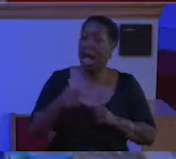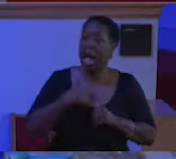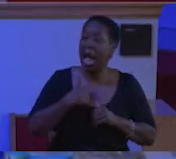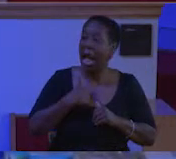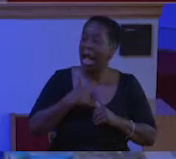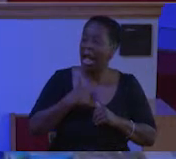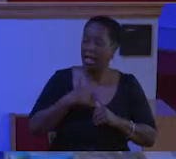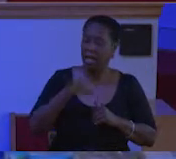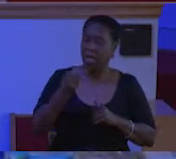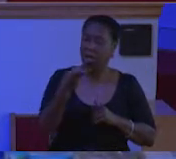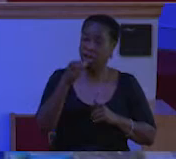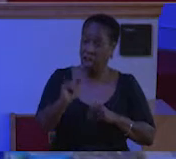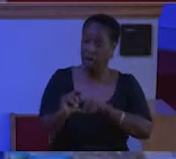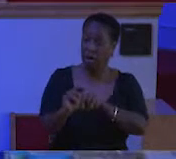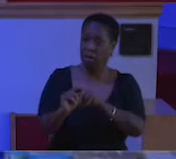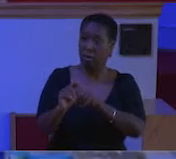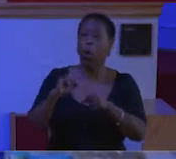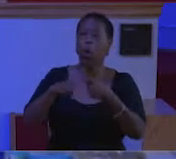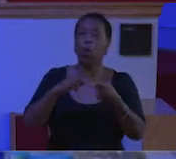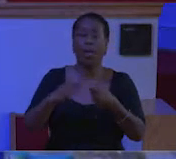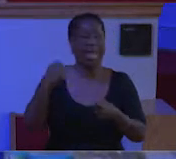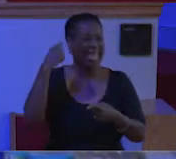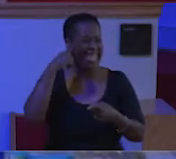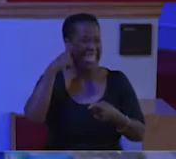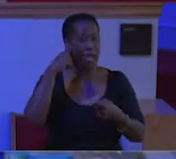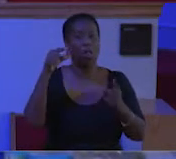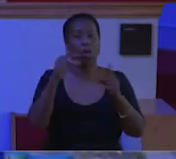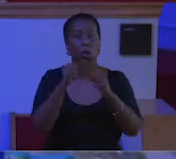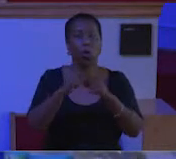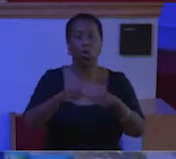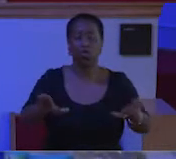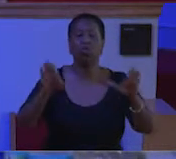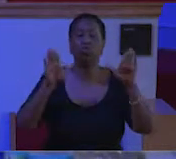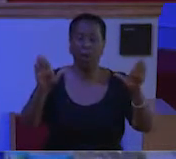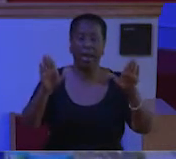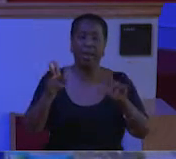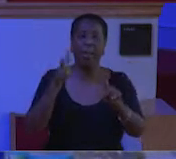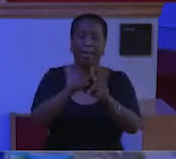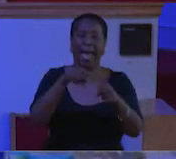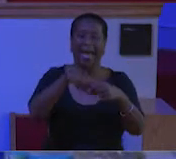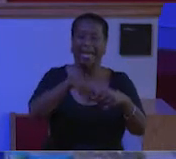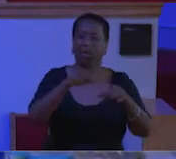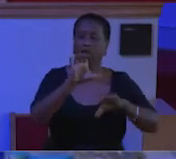shun when I hear the word great applied in church.